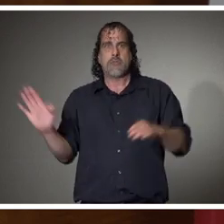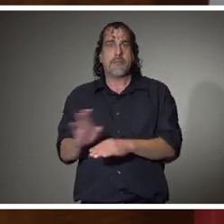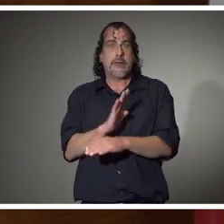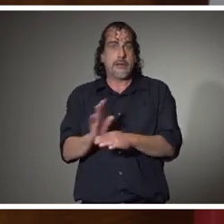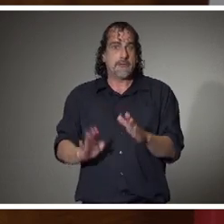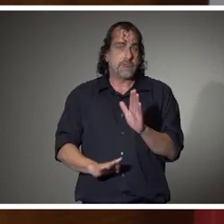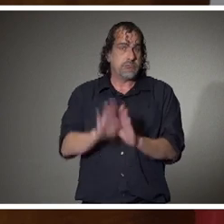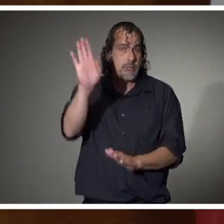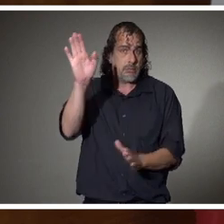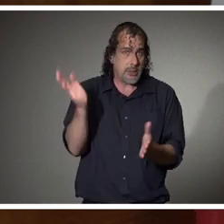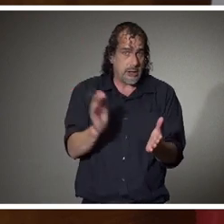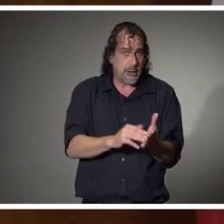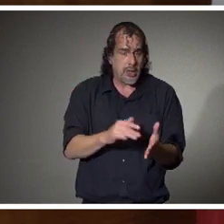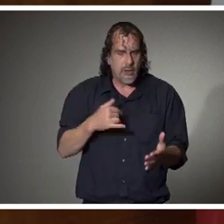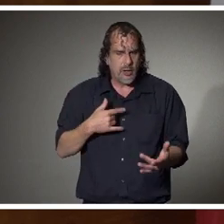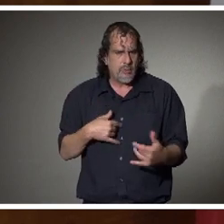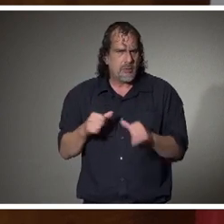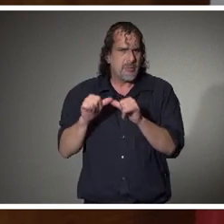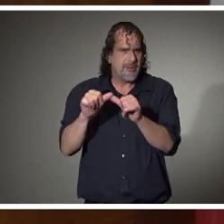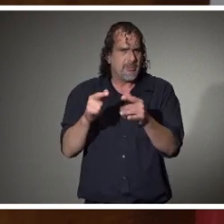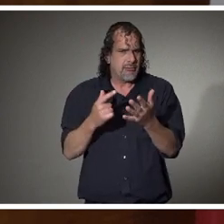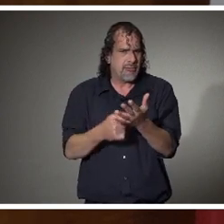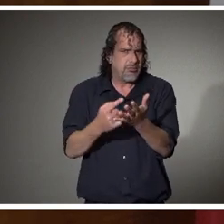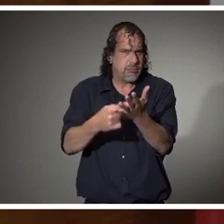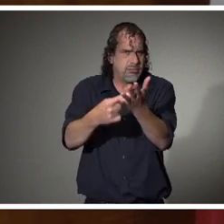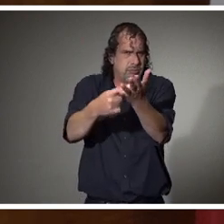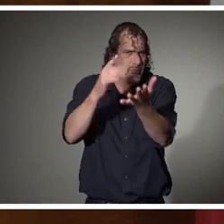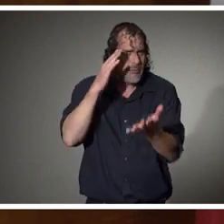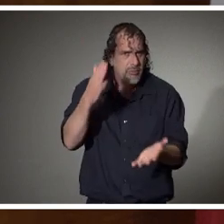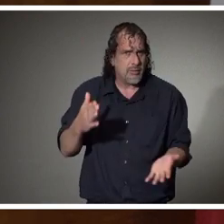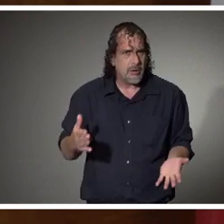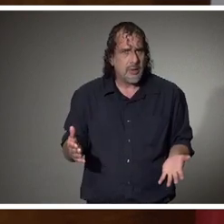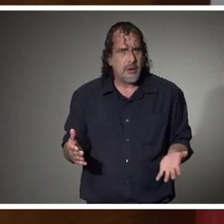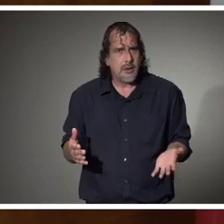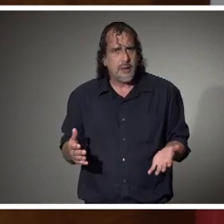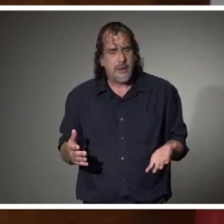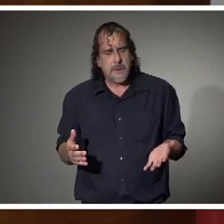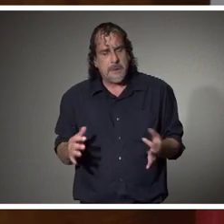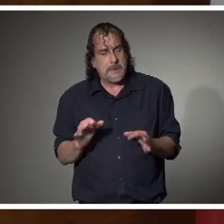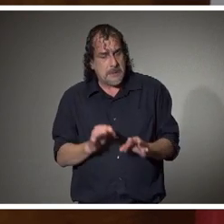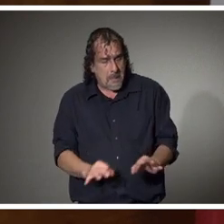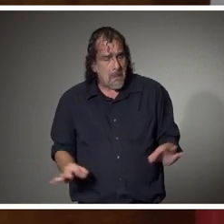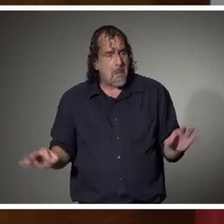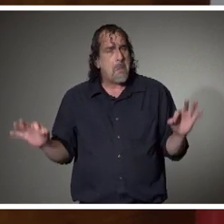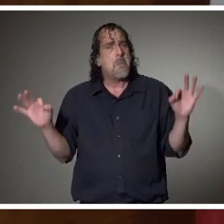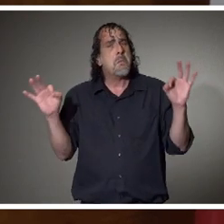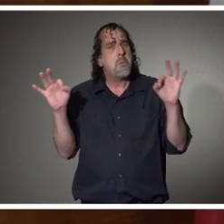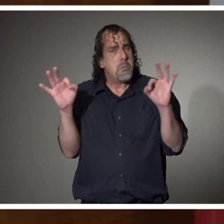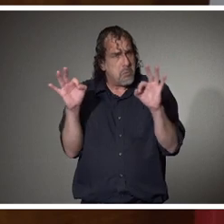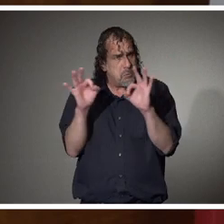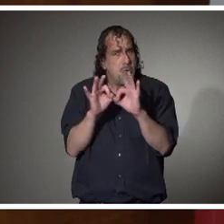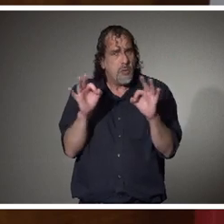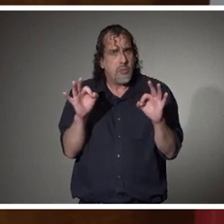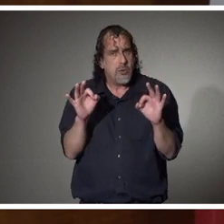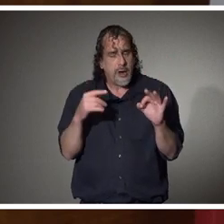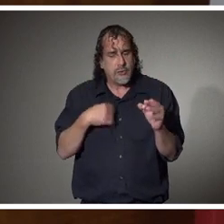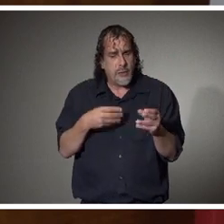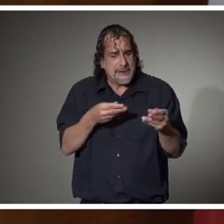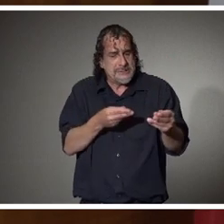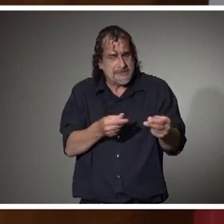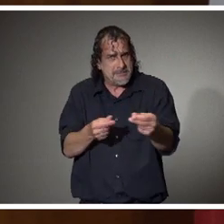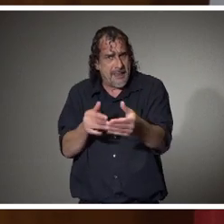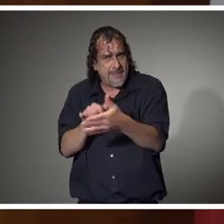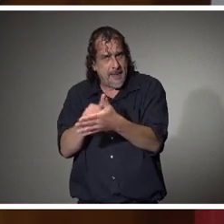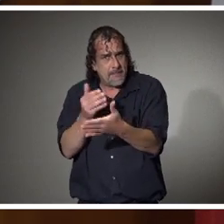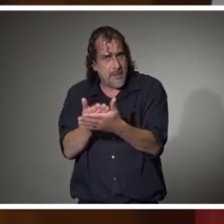continue to have those conversations. And so what I would tell you is I think it's incredibly important that as we spend those funds, that